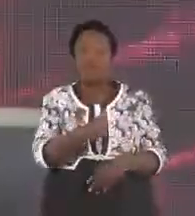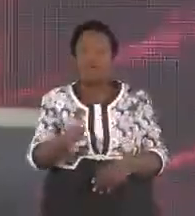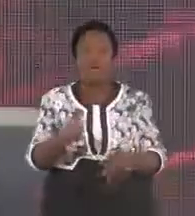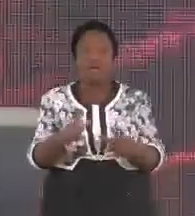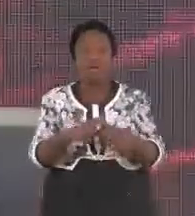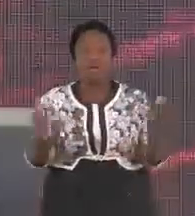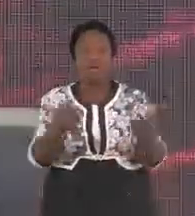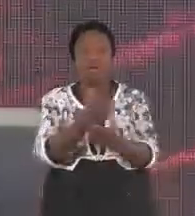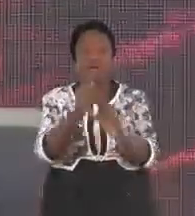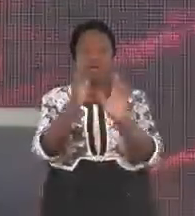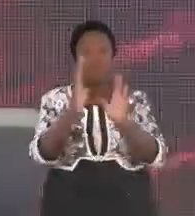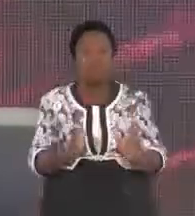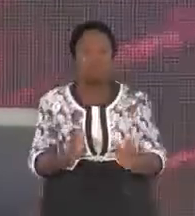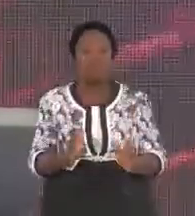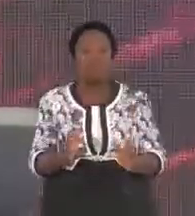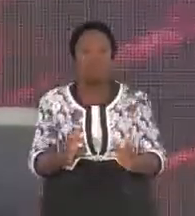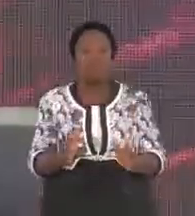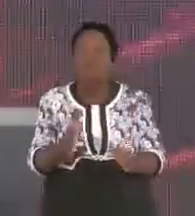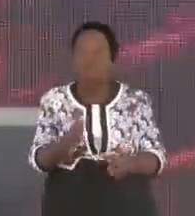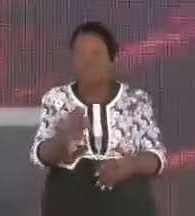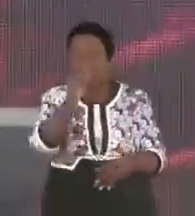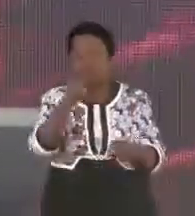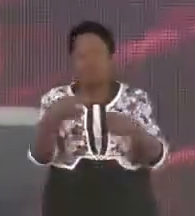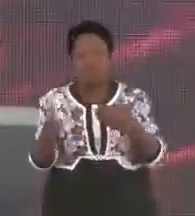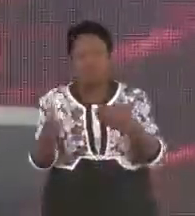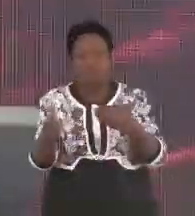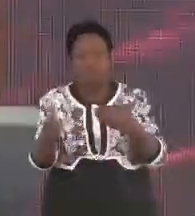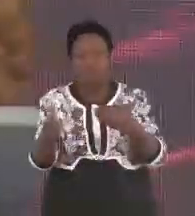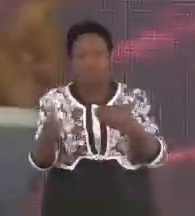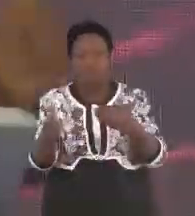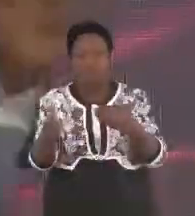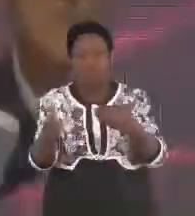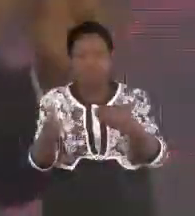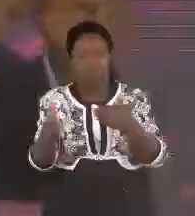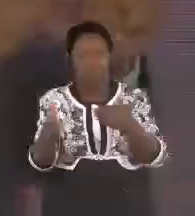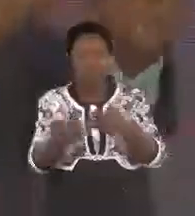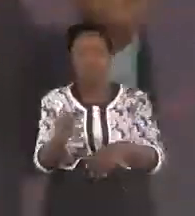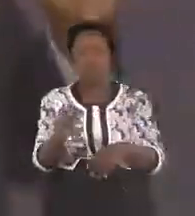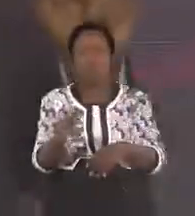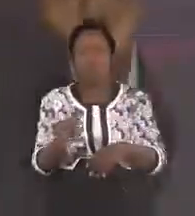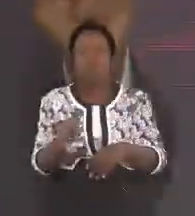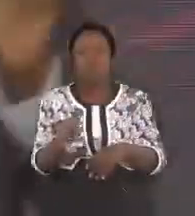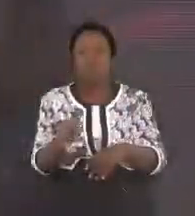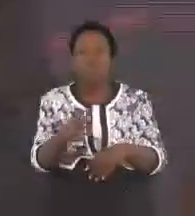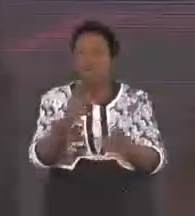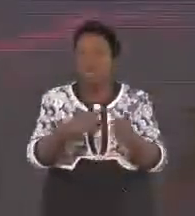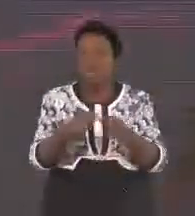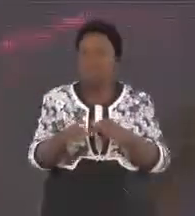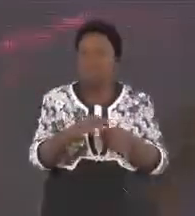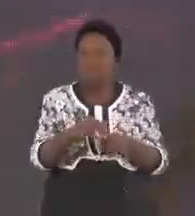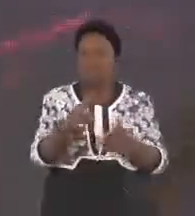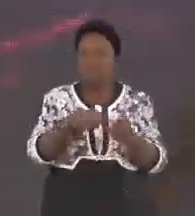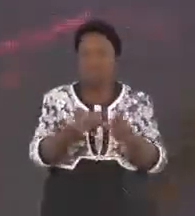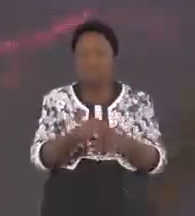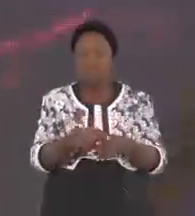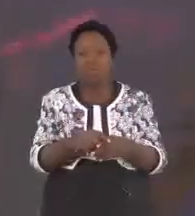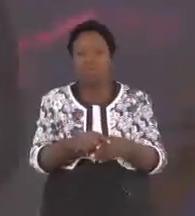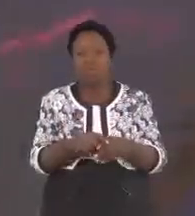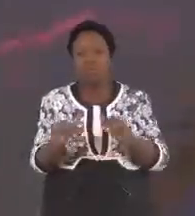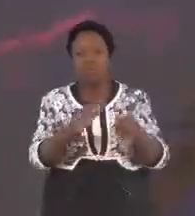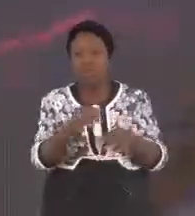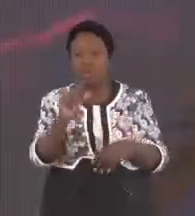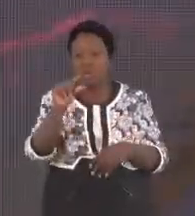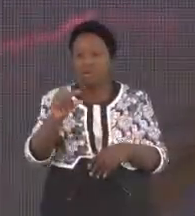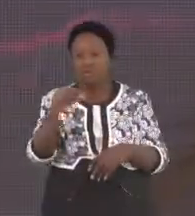liberator. I'm going back to John. I do a little of John the Baptist. I